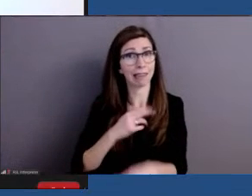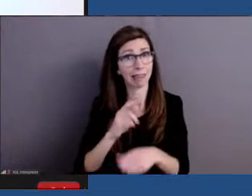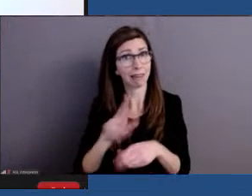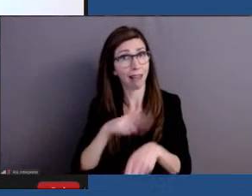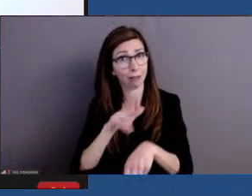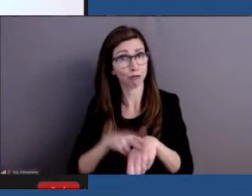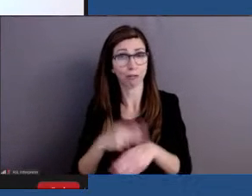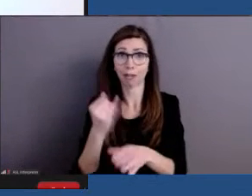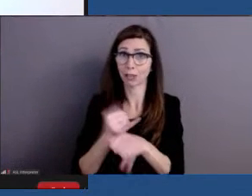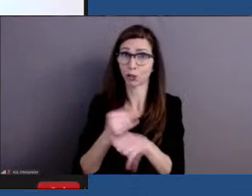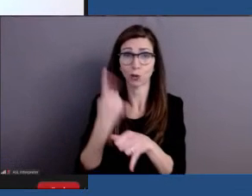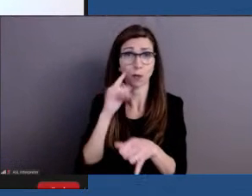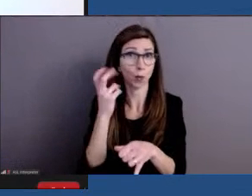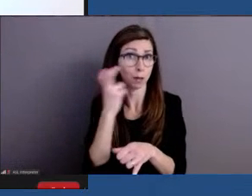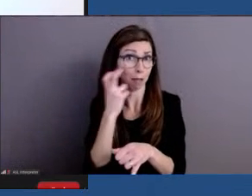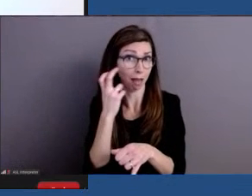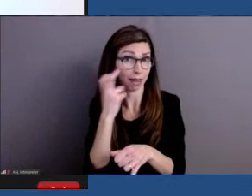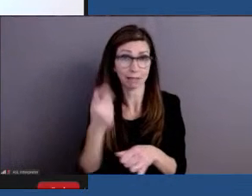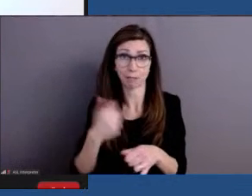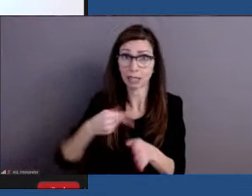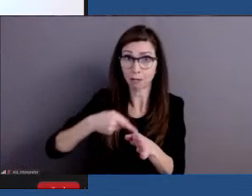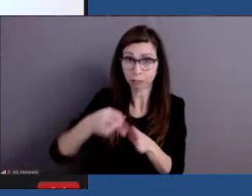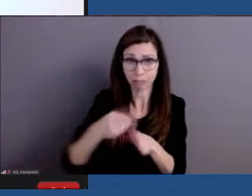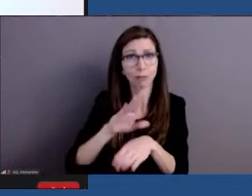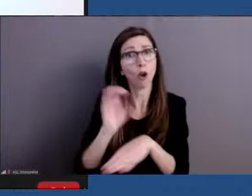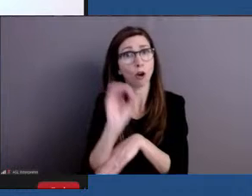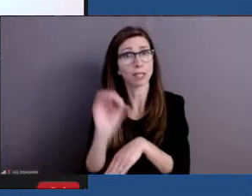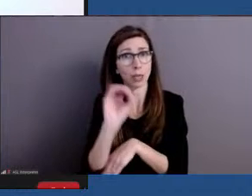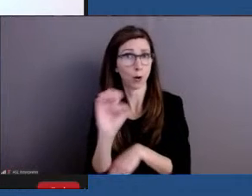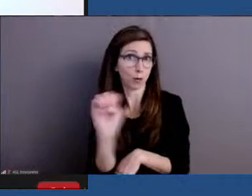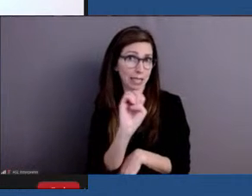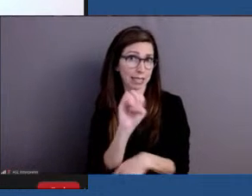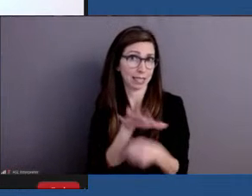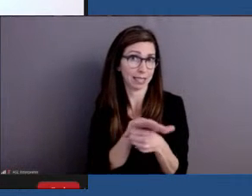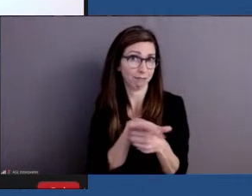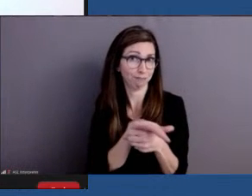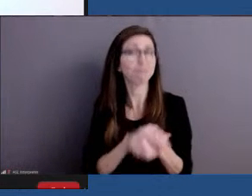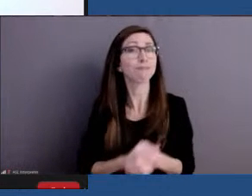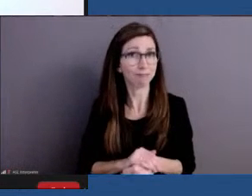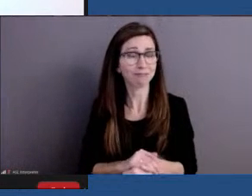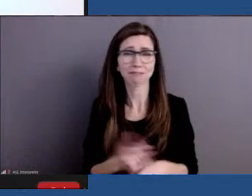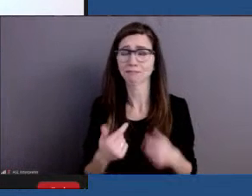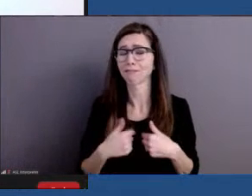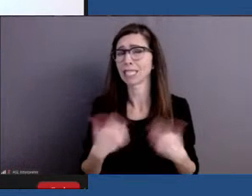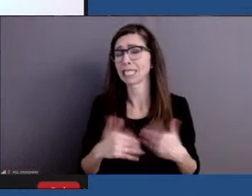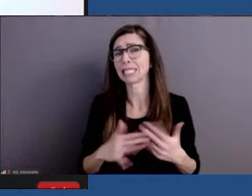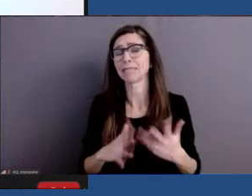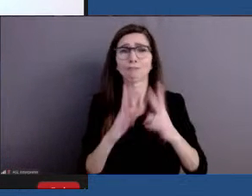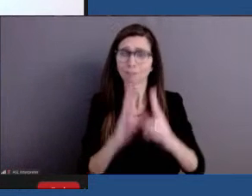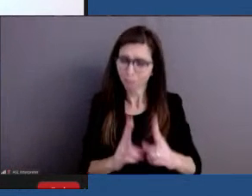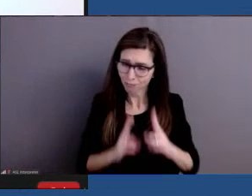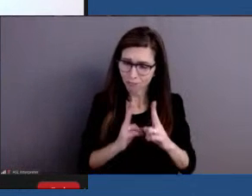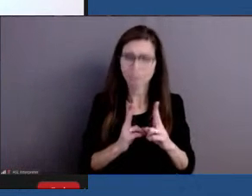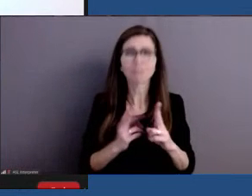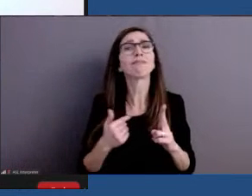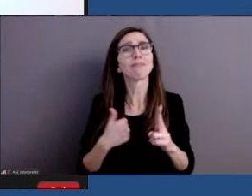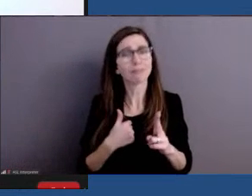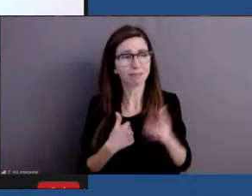Blind, specifically for the Ontario East region. I also have the immense privilege of being a member of the